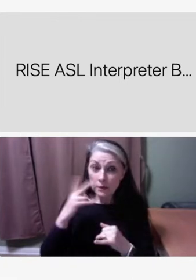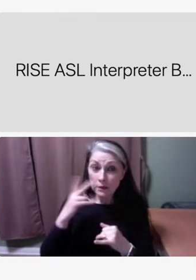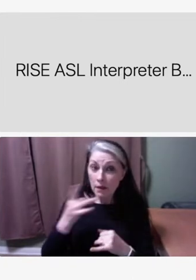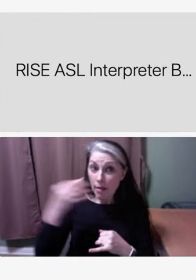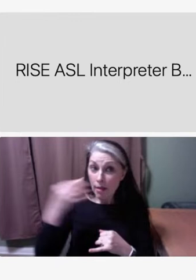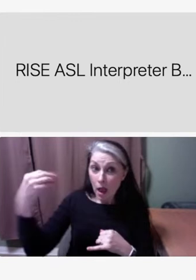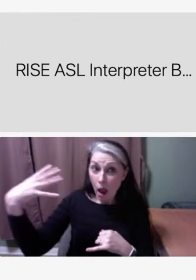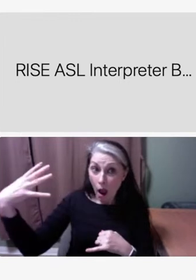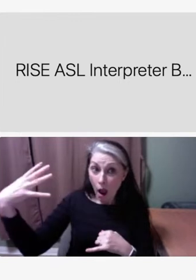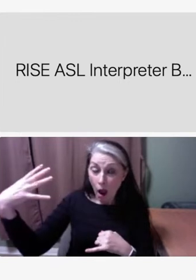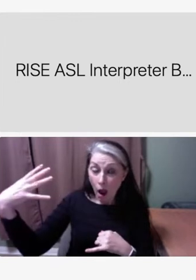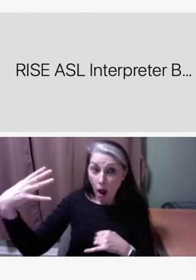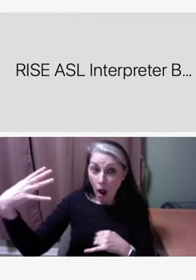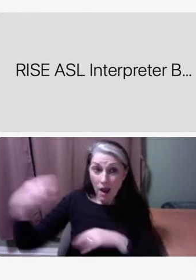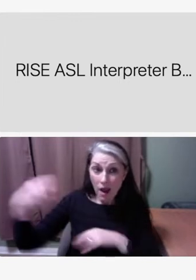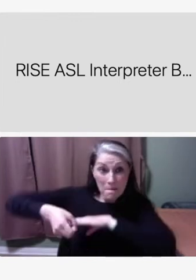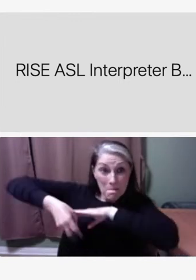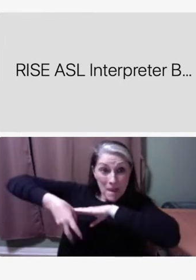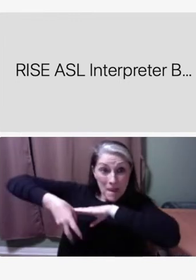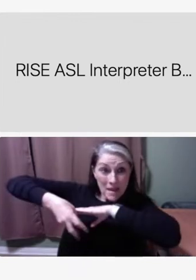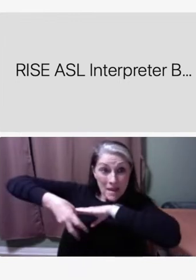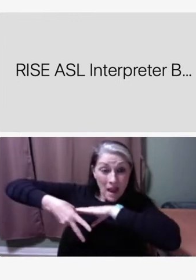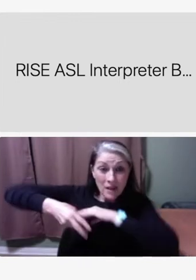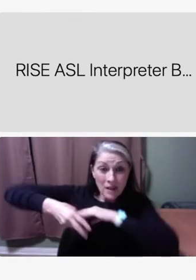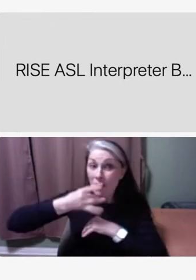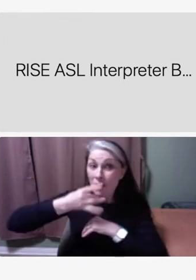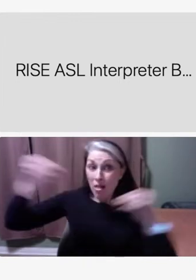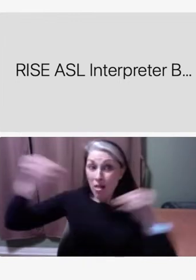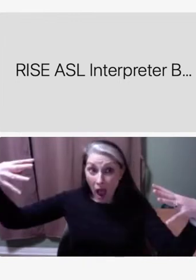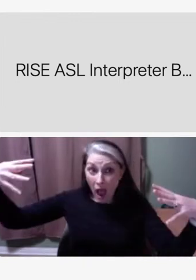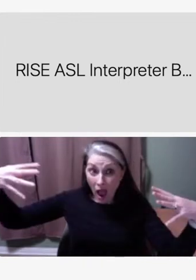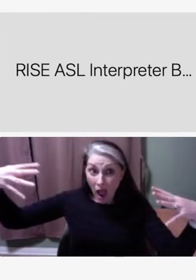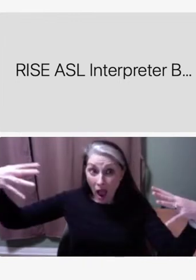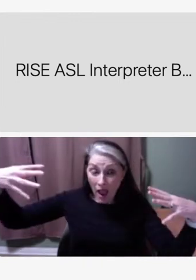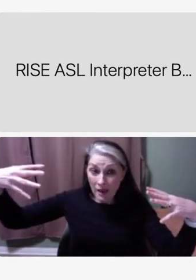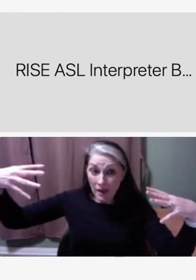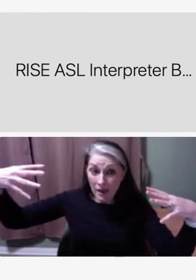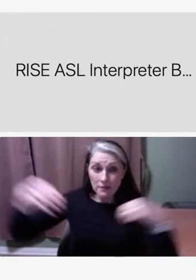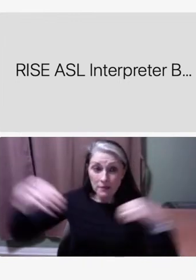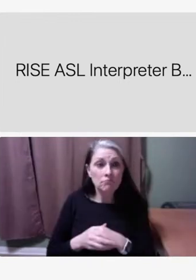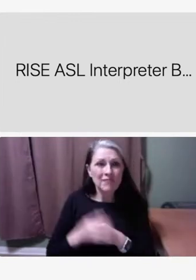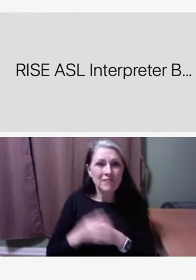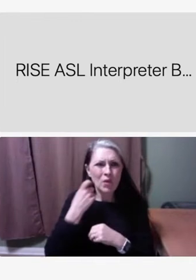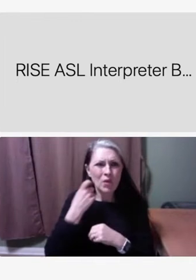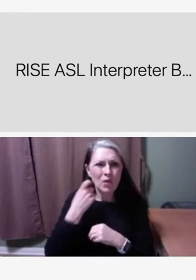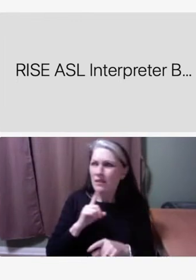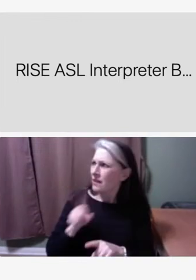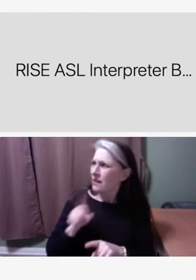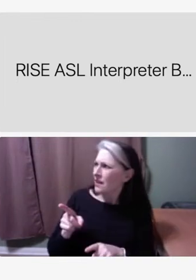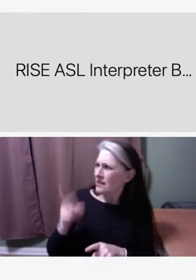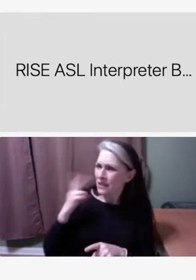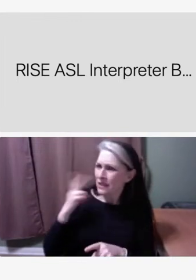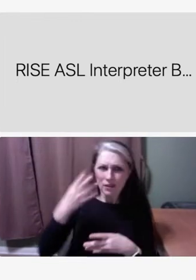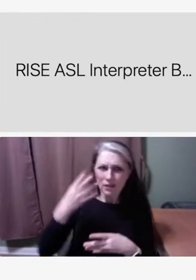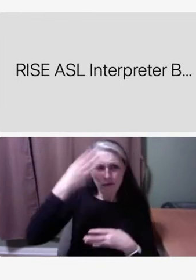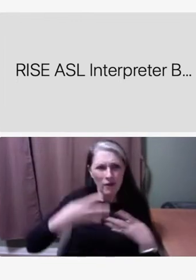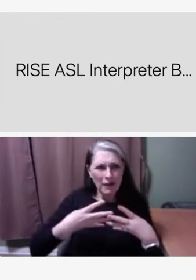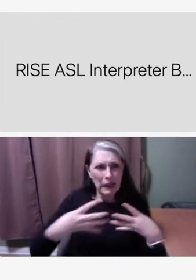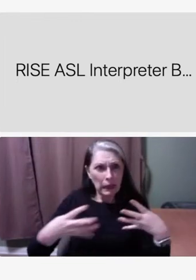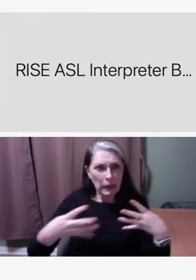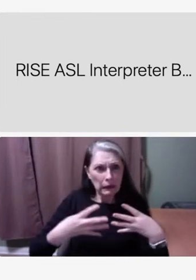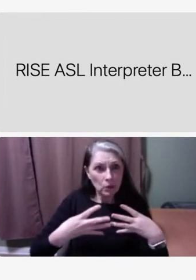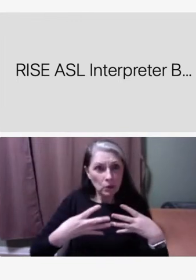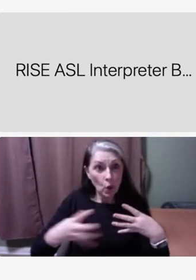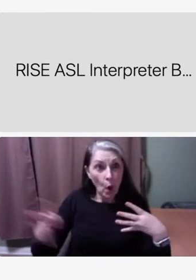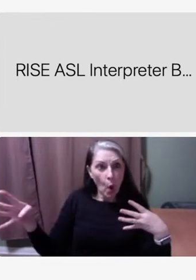they're on. You know, went by there the other day and the front gate was open. So maybe one day I'll go and